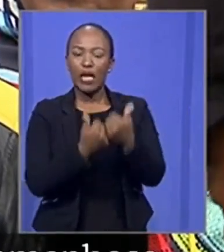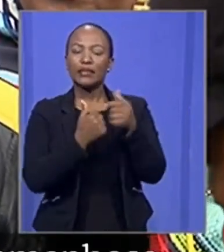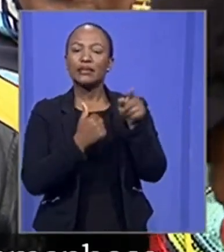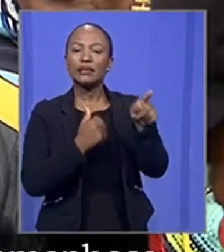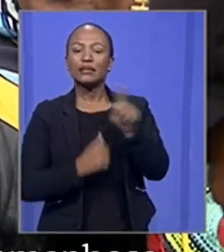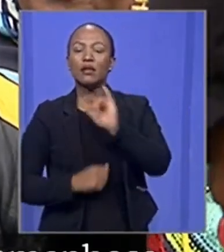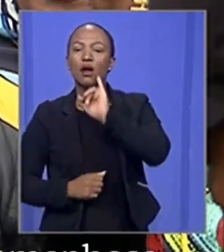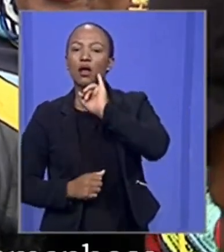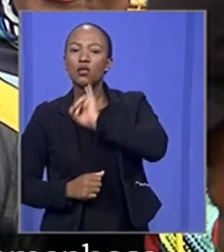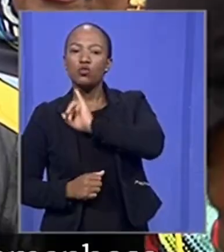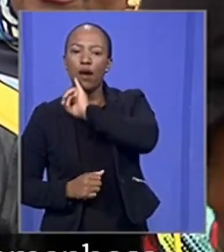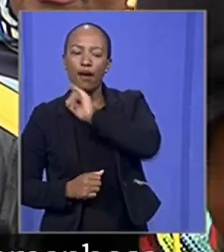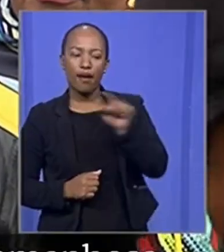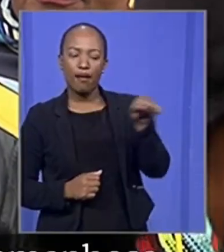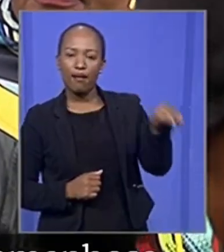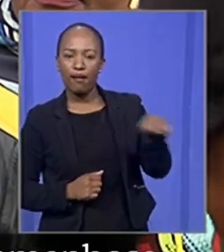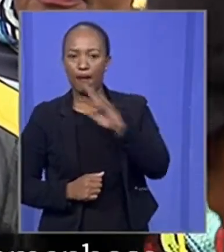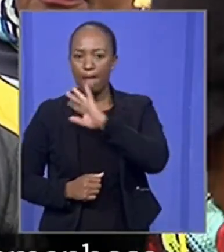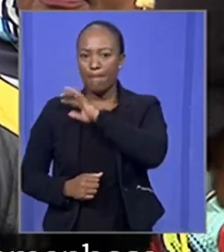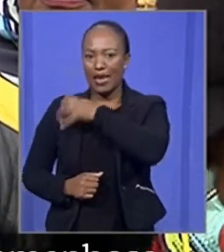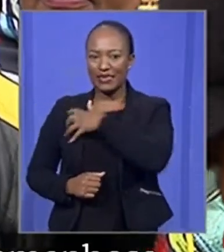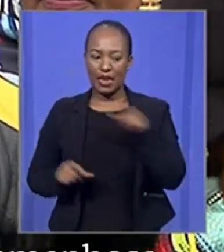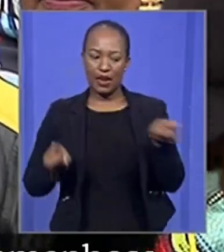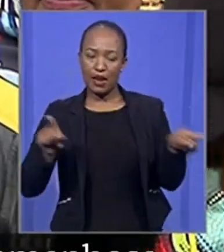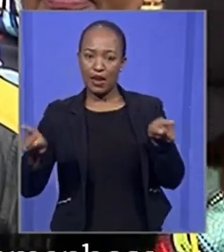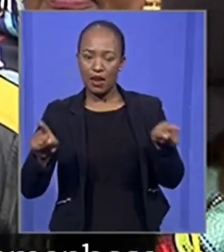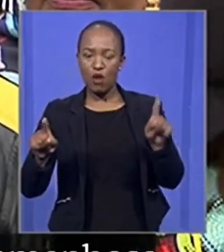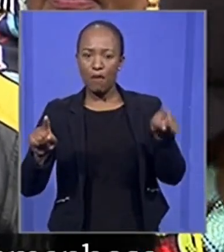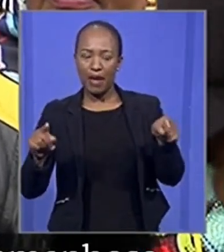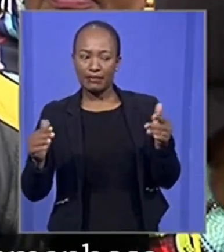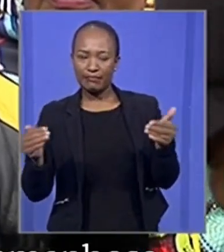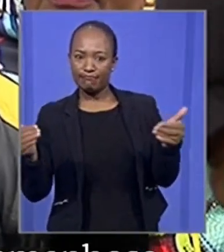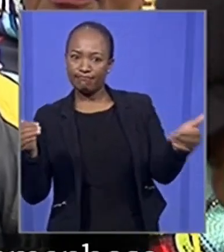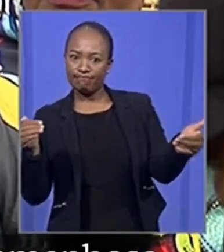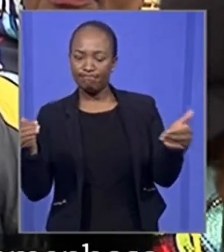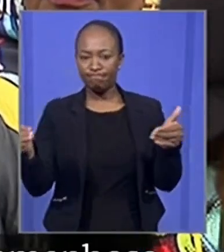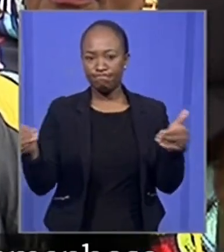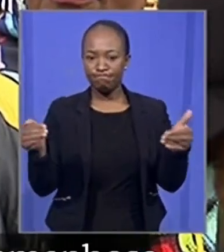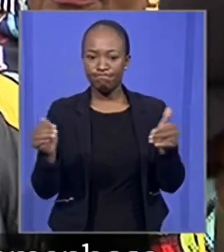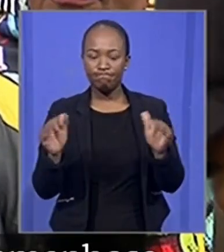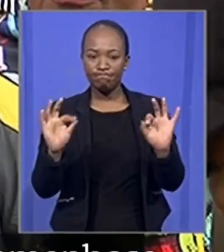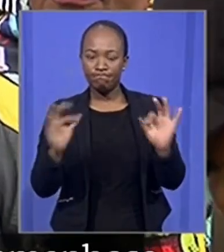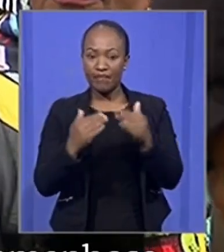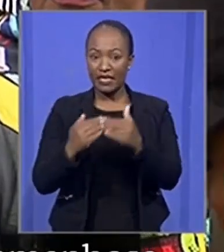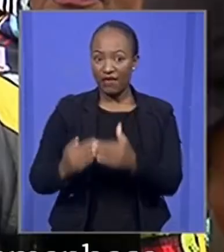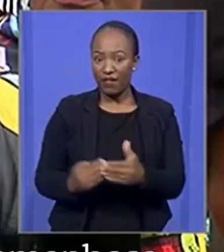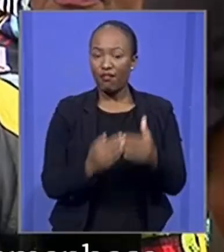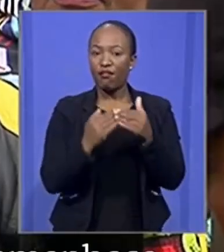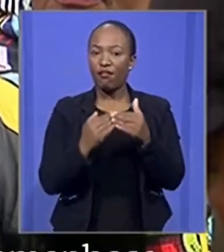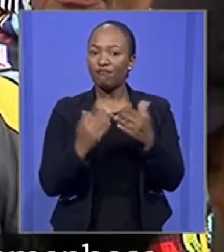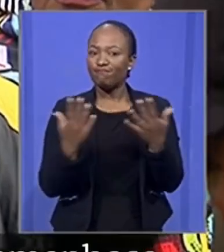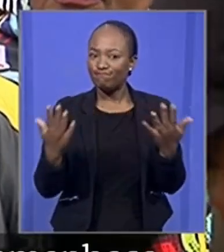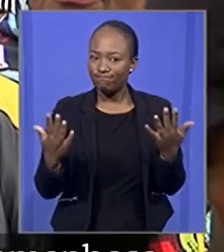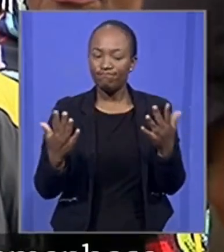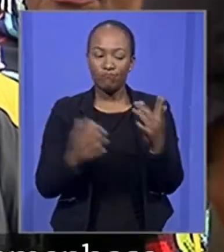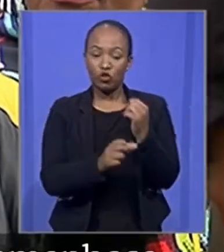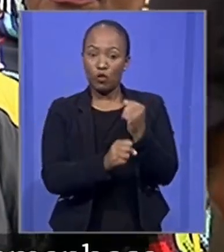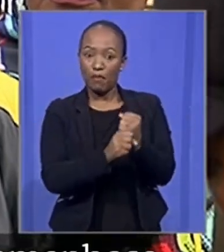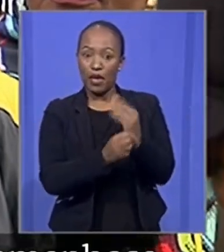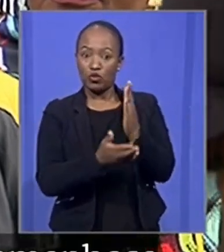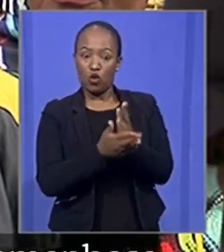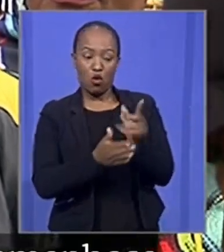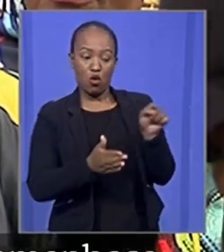Israel and Palestine in Gaza is handled with care and with great wisdom to ensure that there